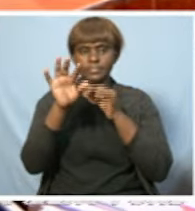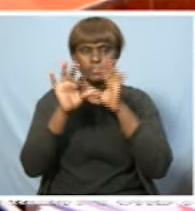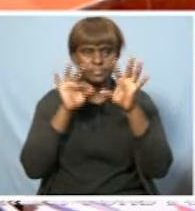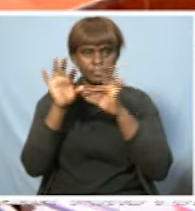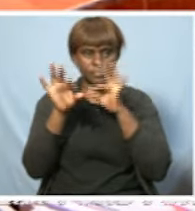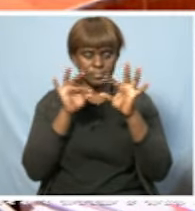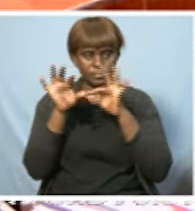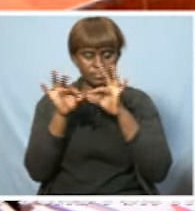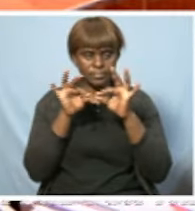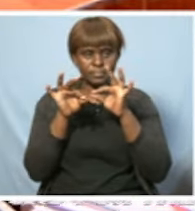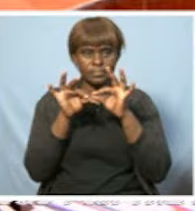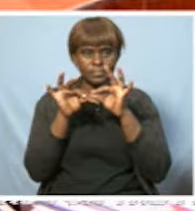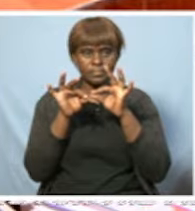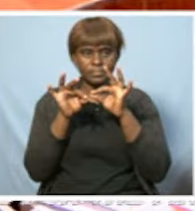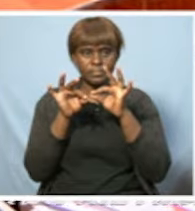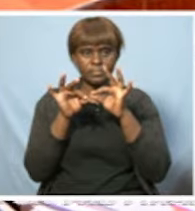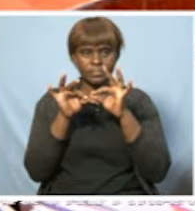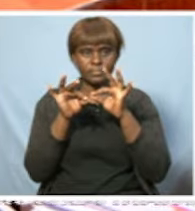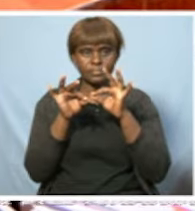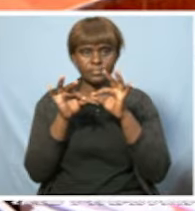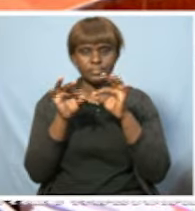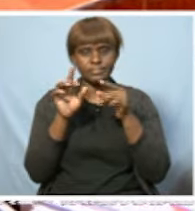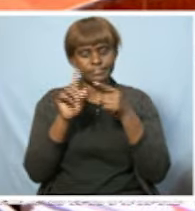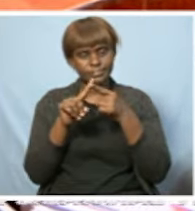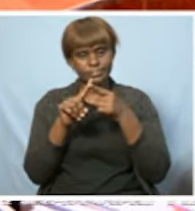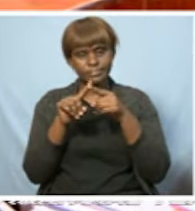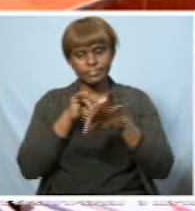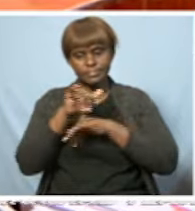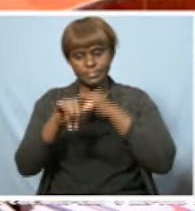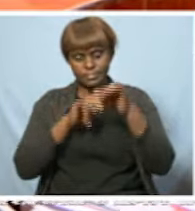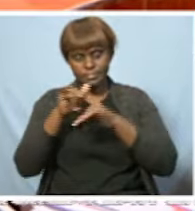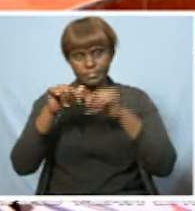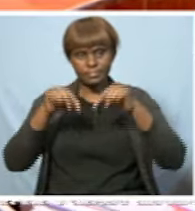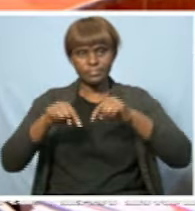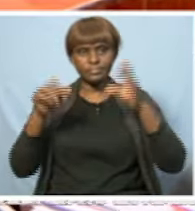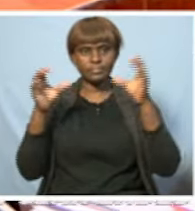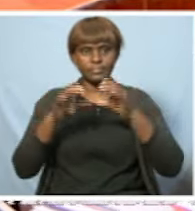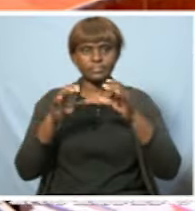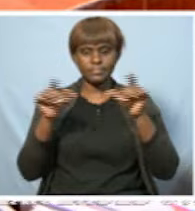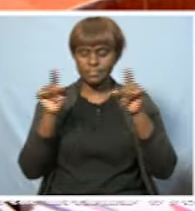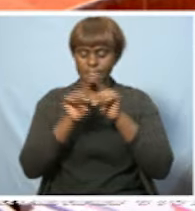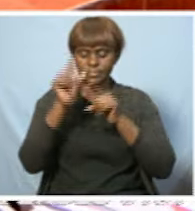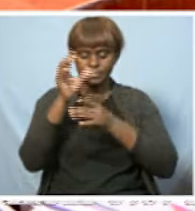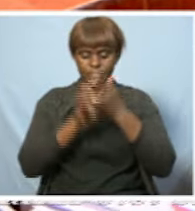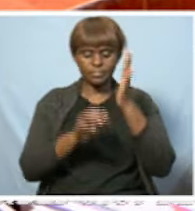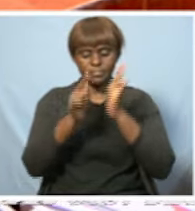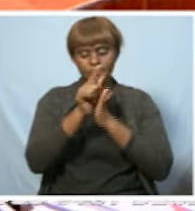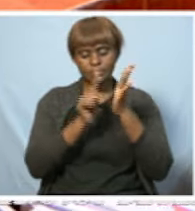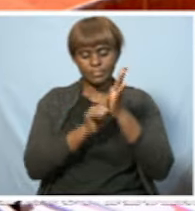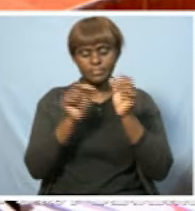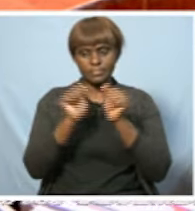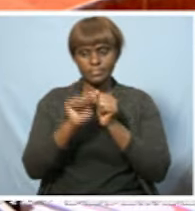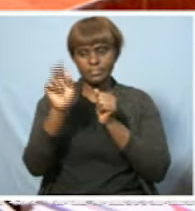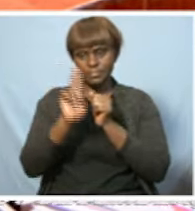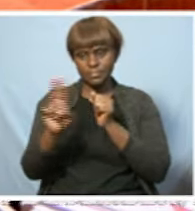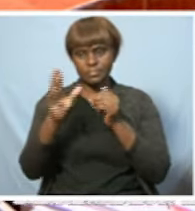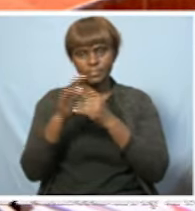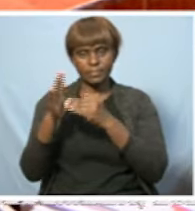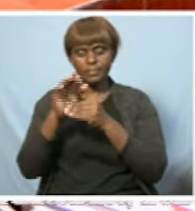choose to deliberately mislead the committee, the same Cap 12 can be used against